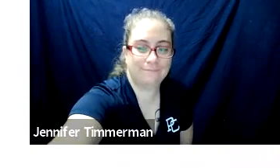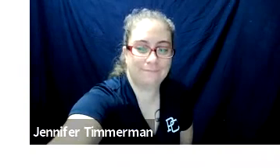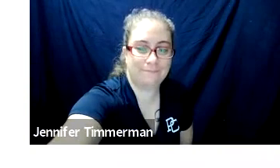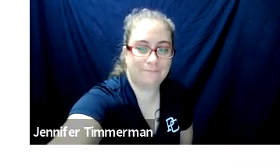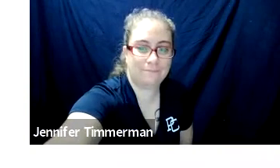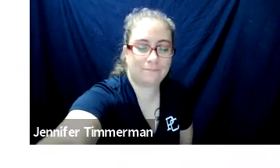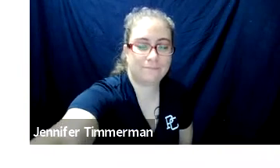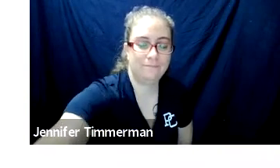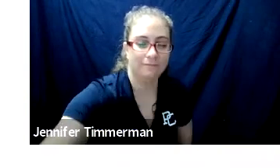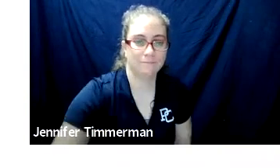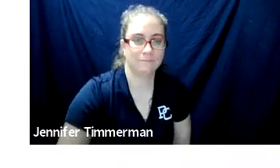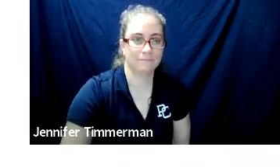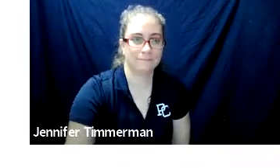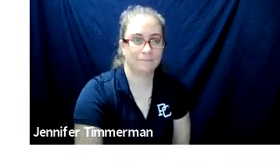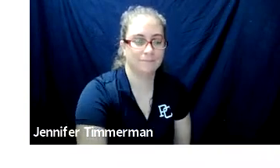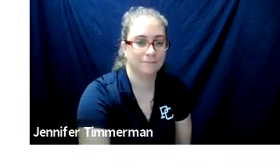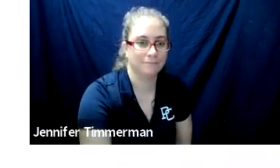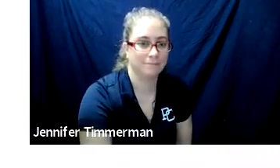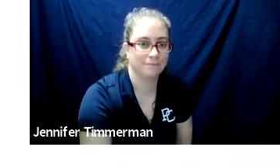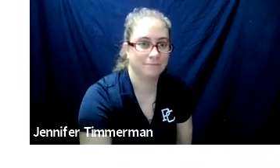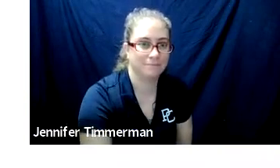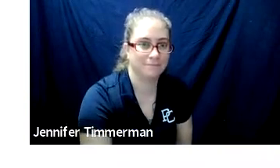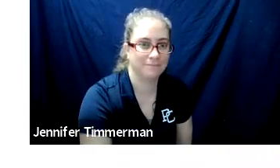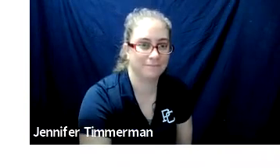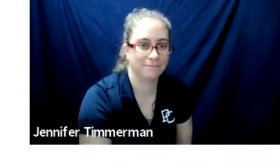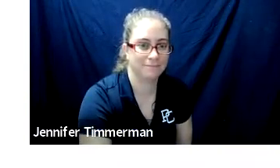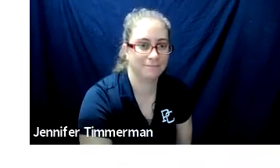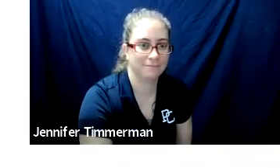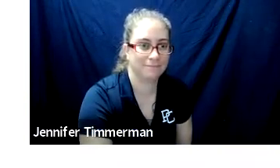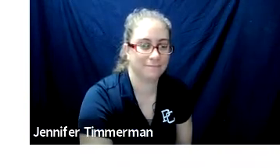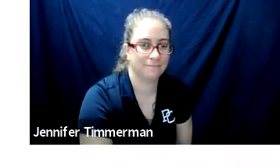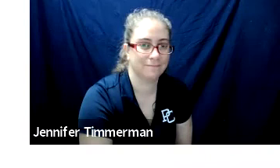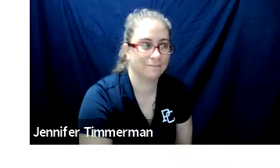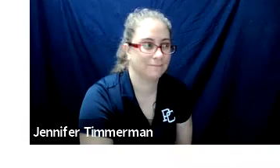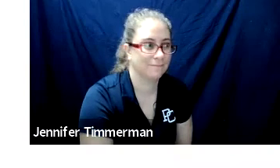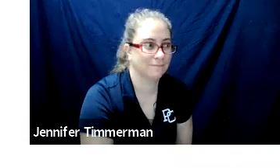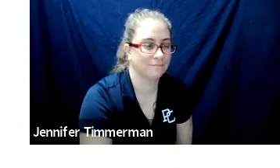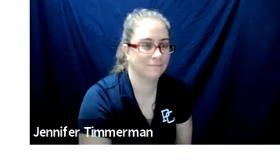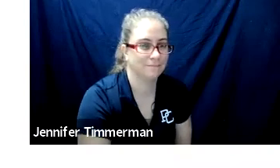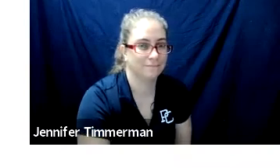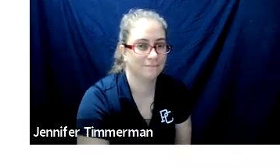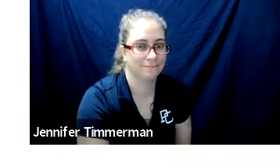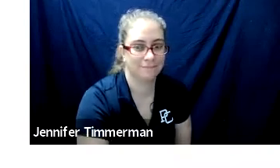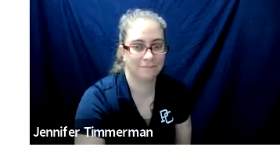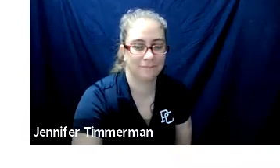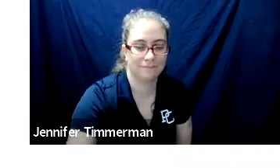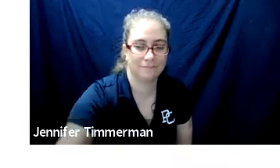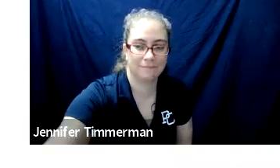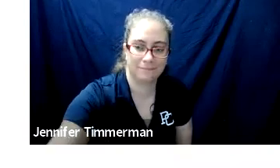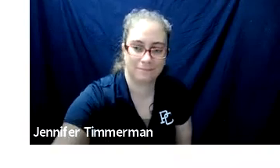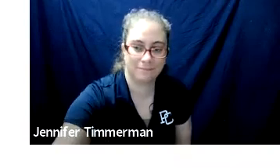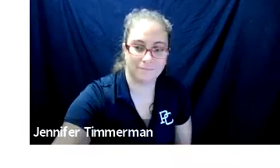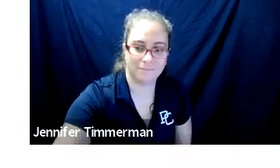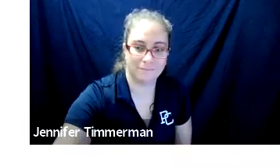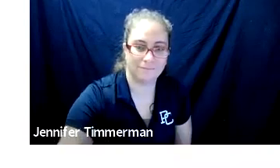everybody on the call want a copy of this? You might have to fast forward the first, it started recording when I opened up the